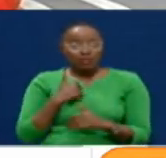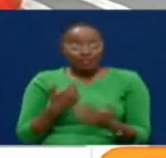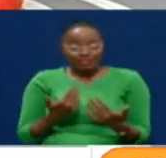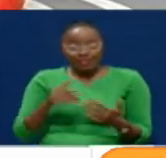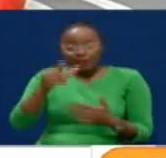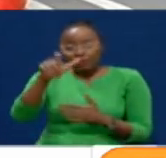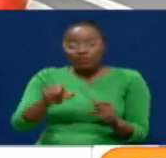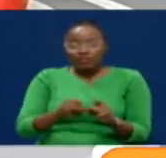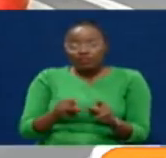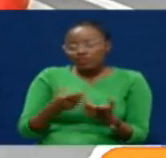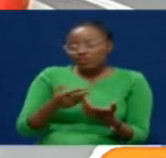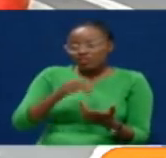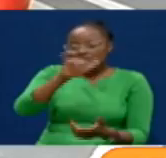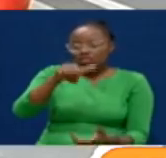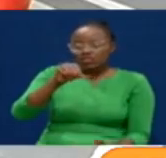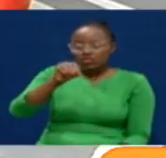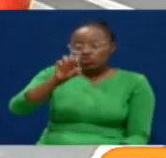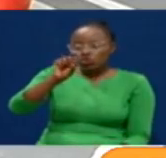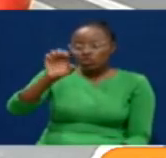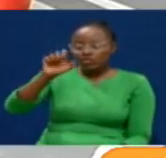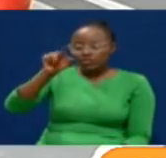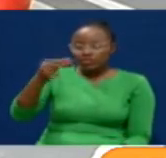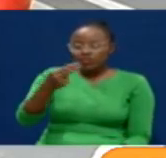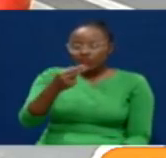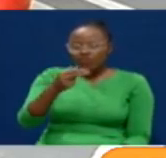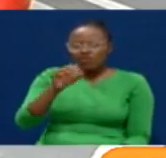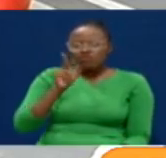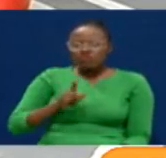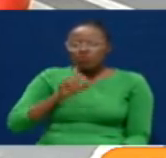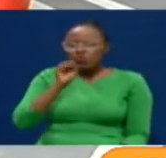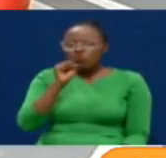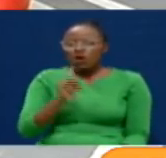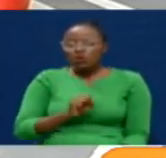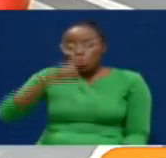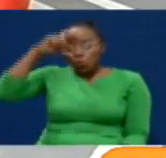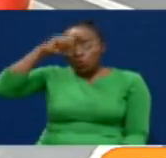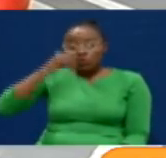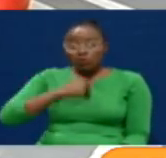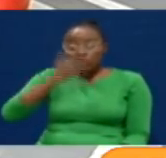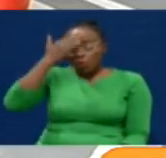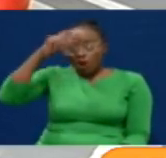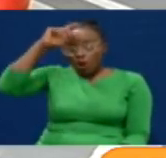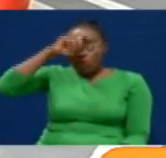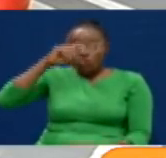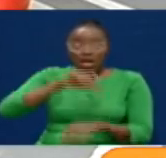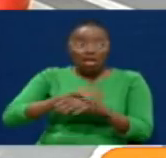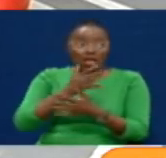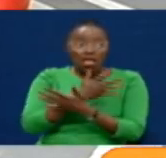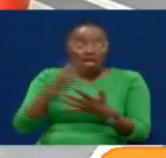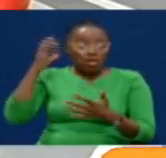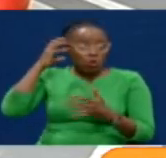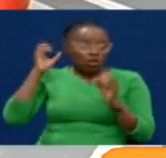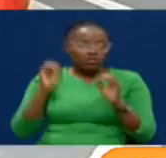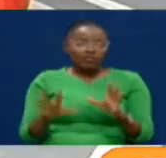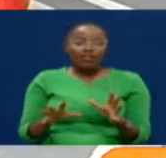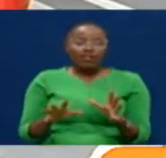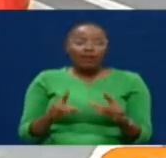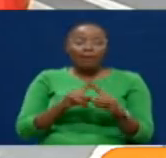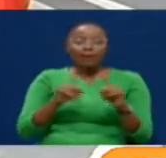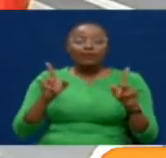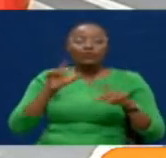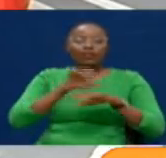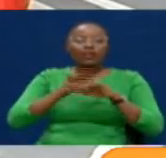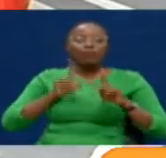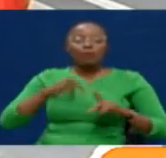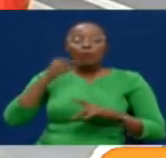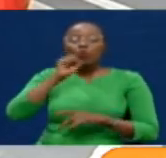like Joseph Kamaru, you know? People of those, the wazees who have wisdom, because wisdom, you don't get it in any college. No. Get the people who